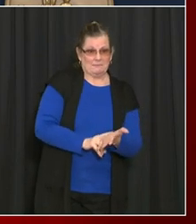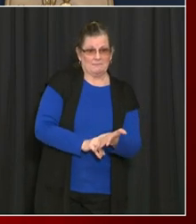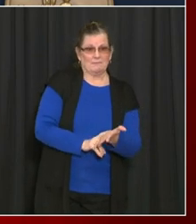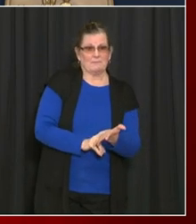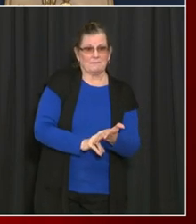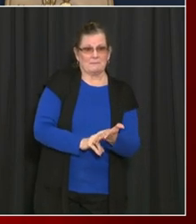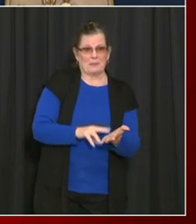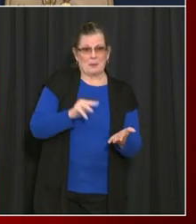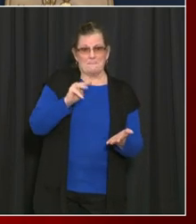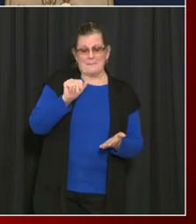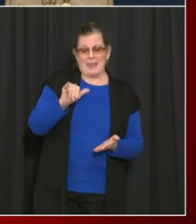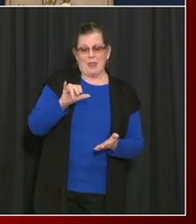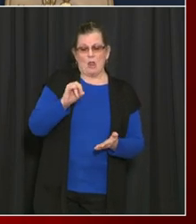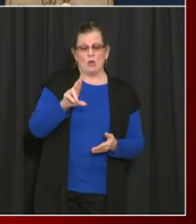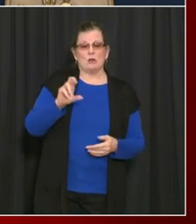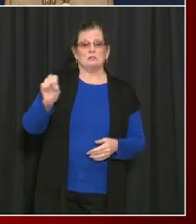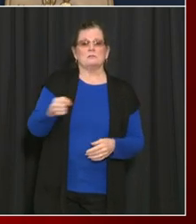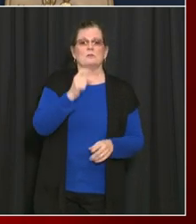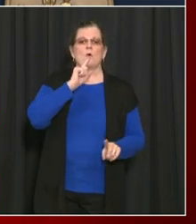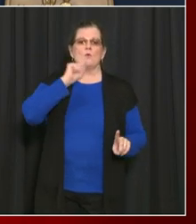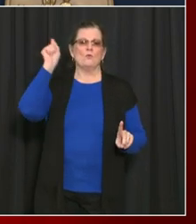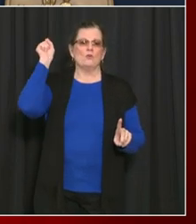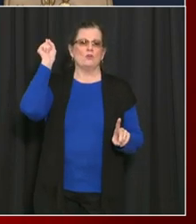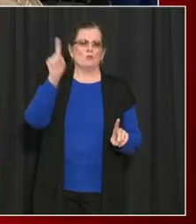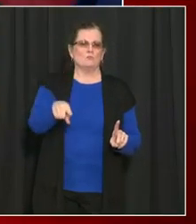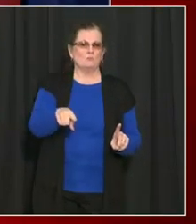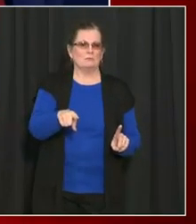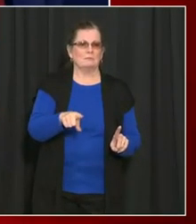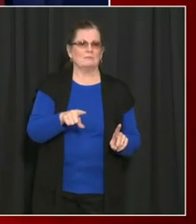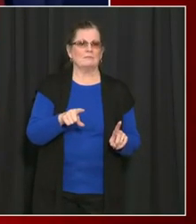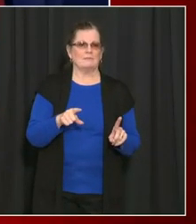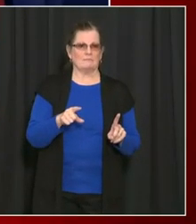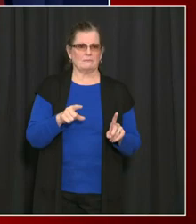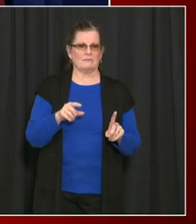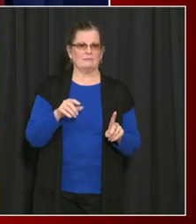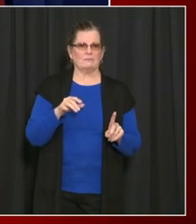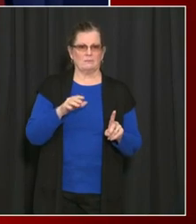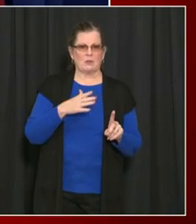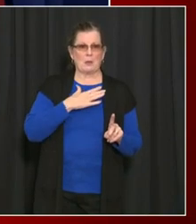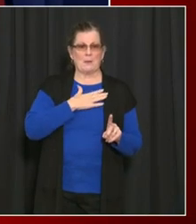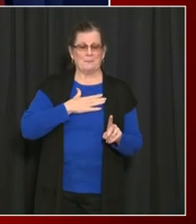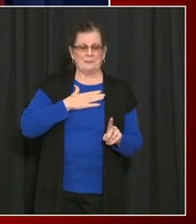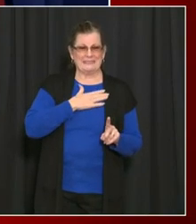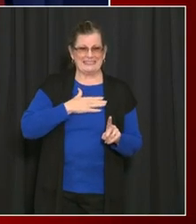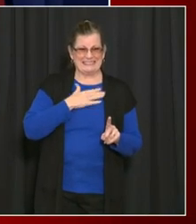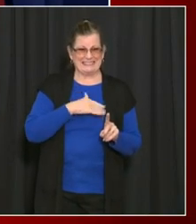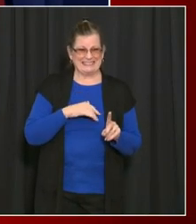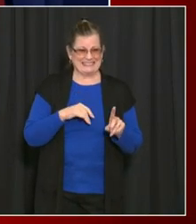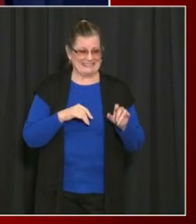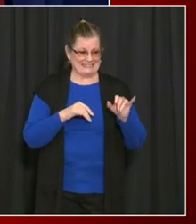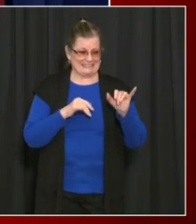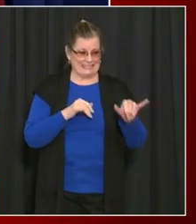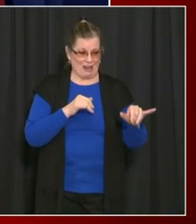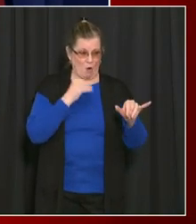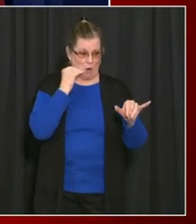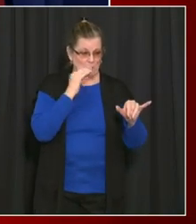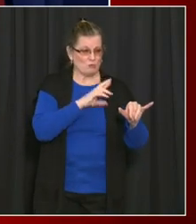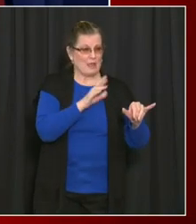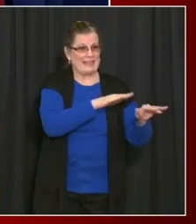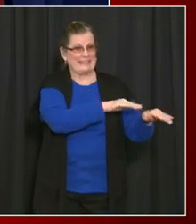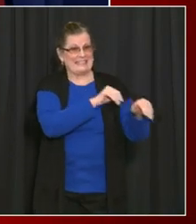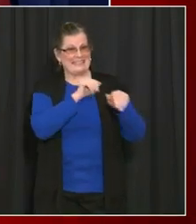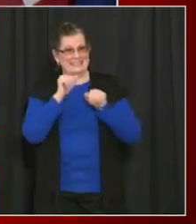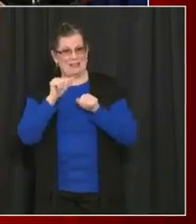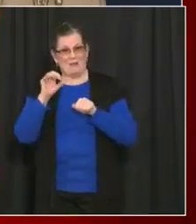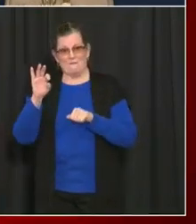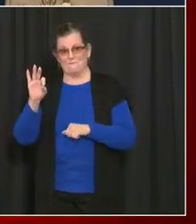will lift the stay-at-home order. Beginning Friday, May 29th, we will move into phase 1